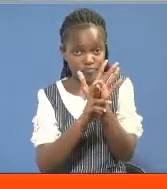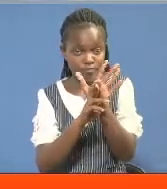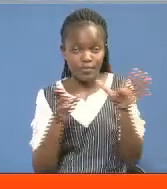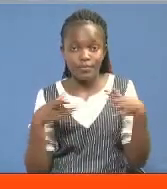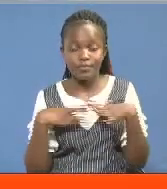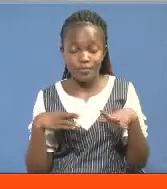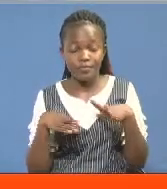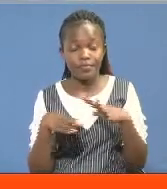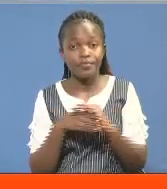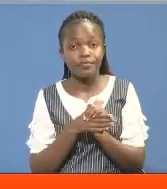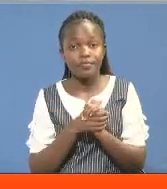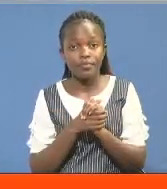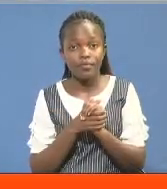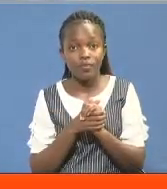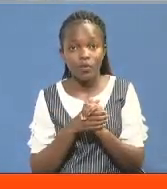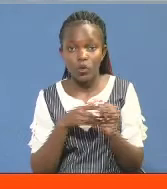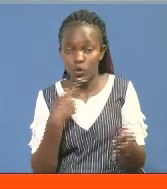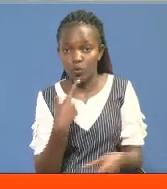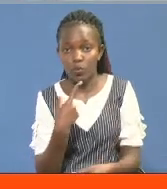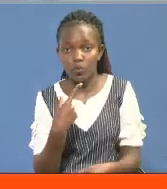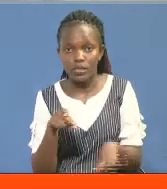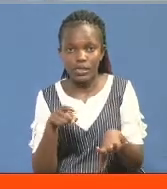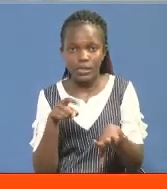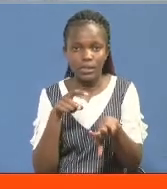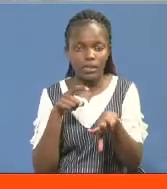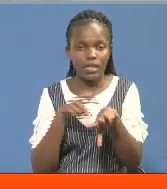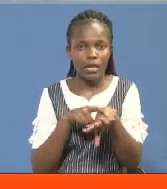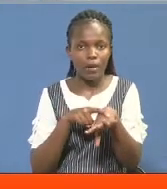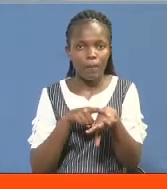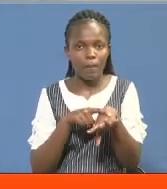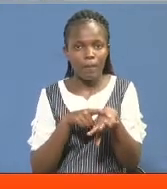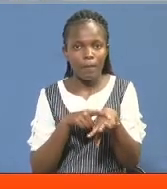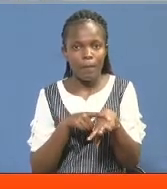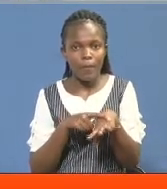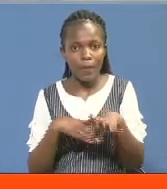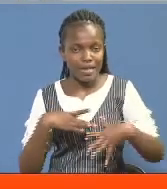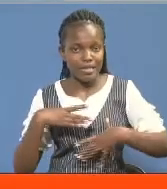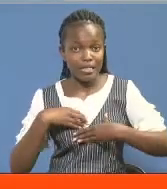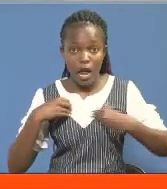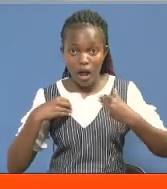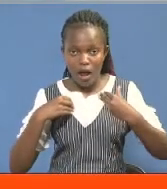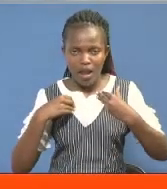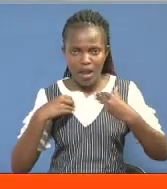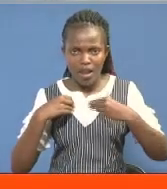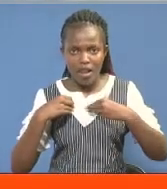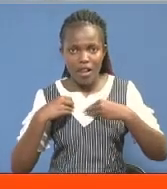gave them those positions. So when they put their interest first